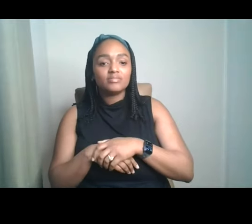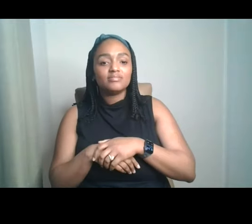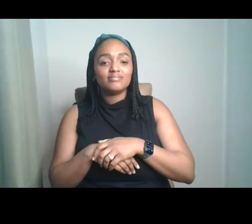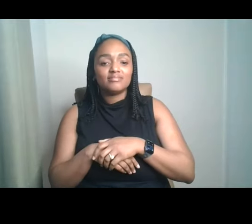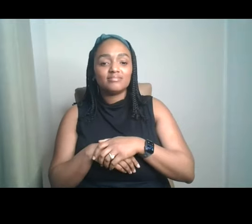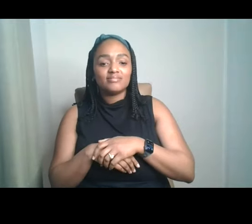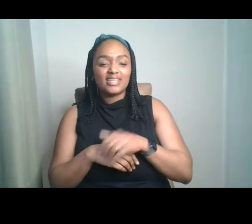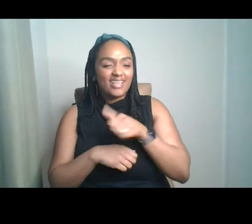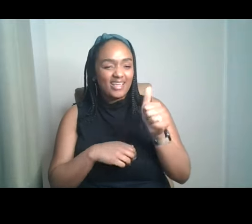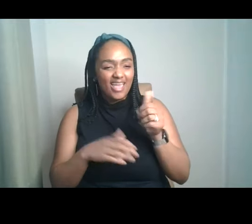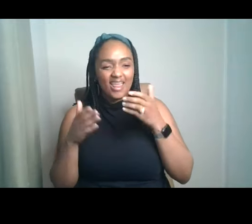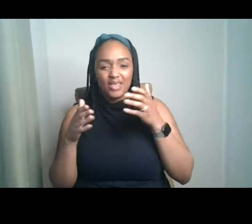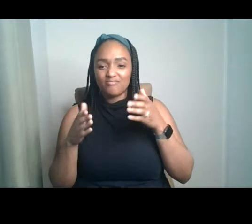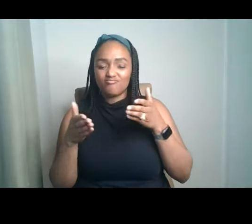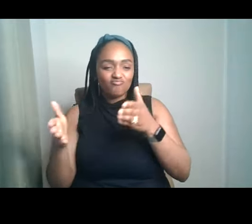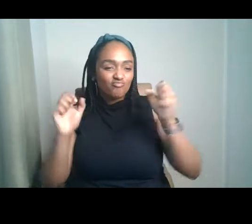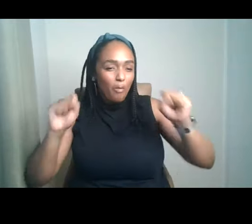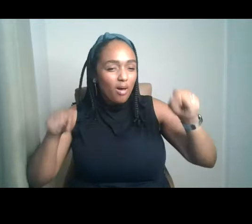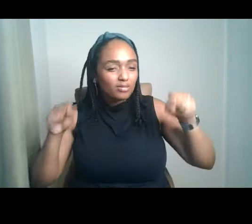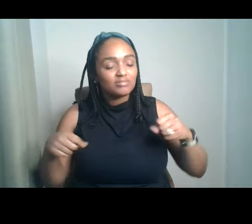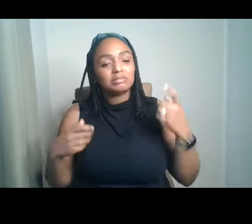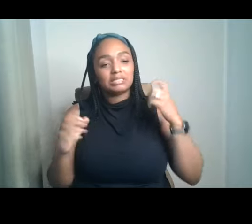and recognizing, you know, that